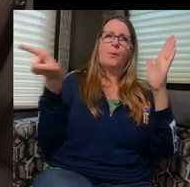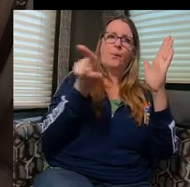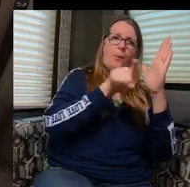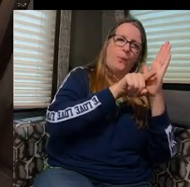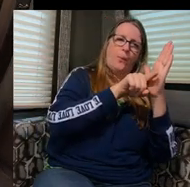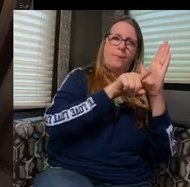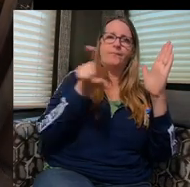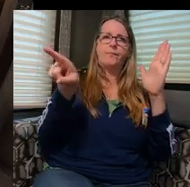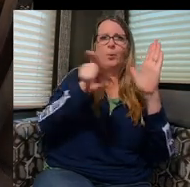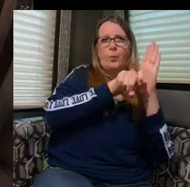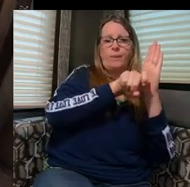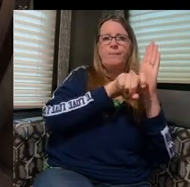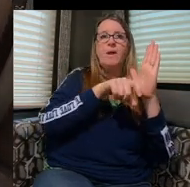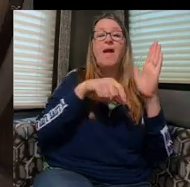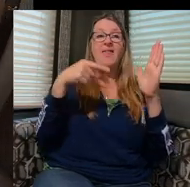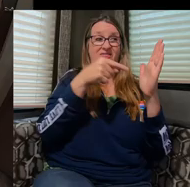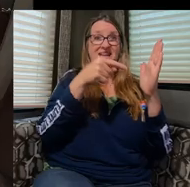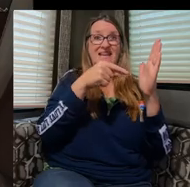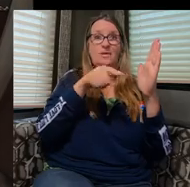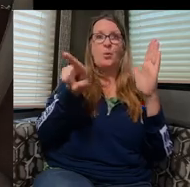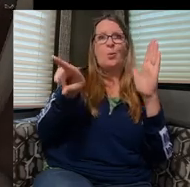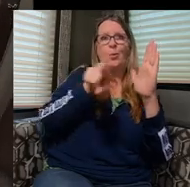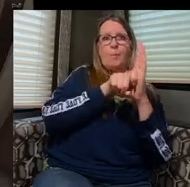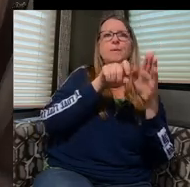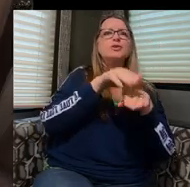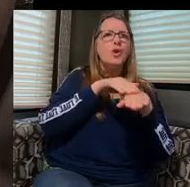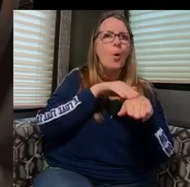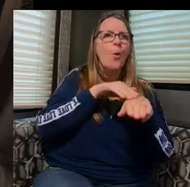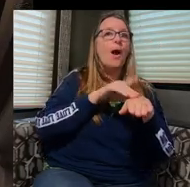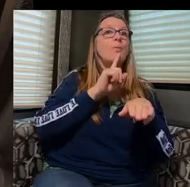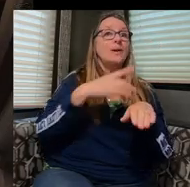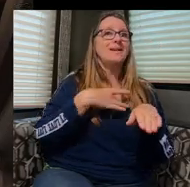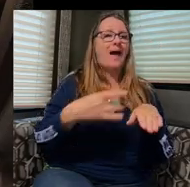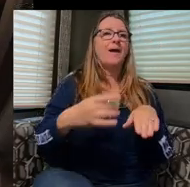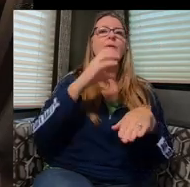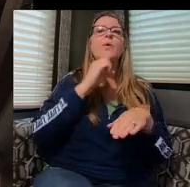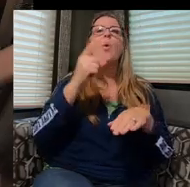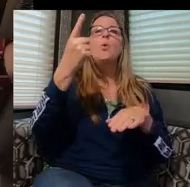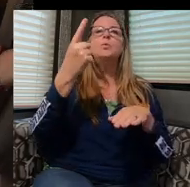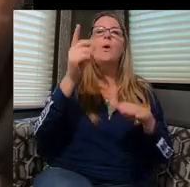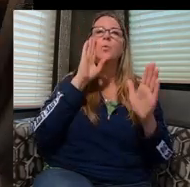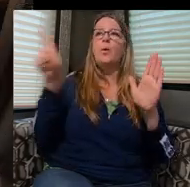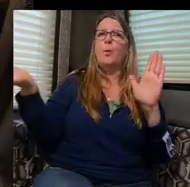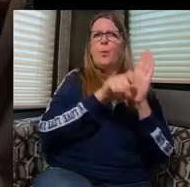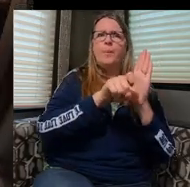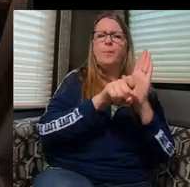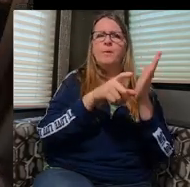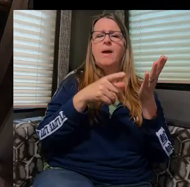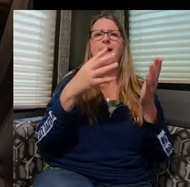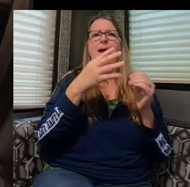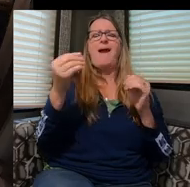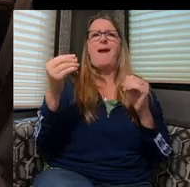again, and it retracts. And it retracts, this model retracts slowly, which I really like. Our old one would fling